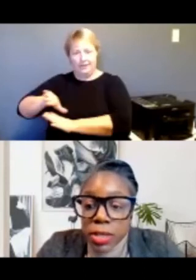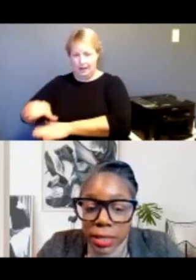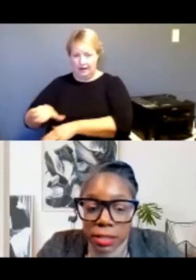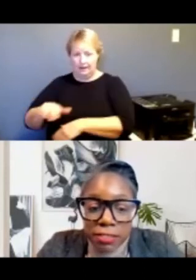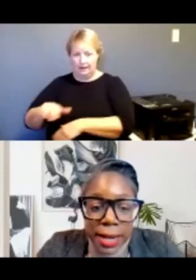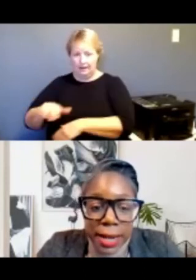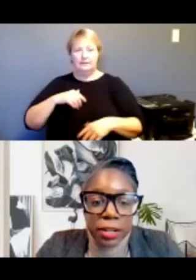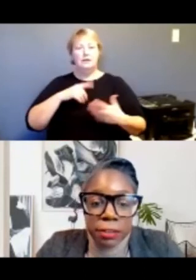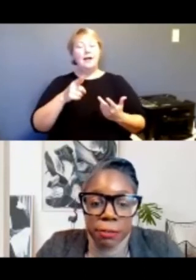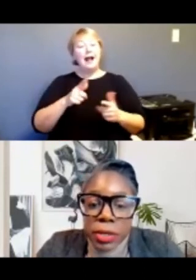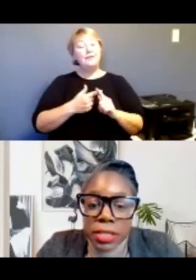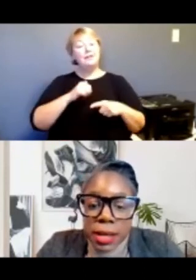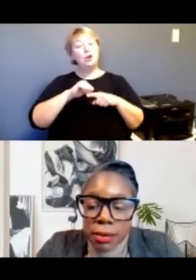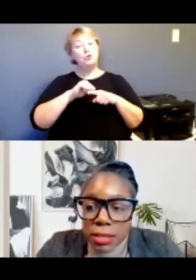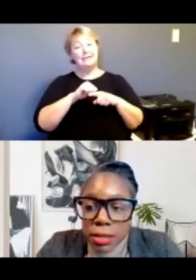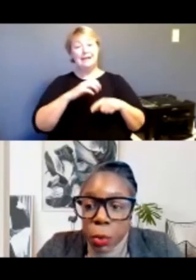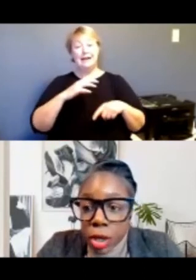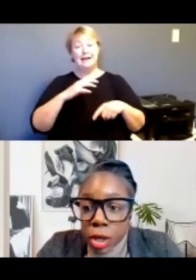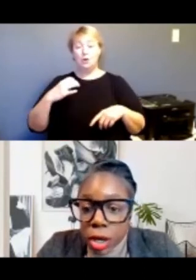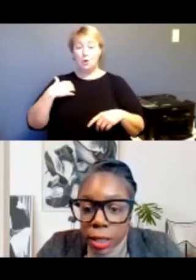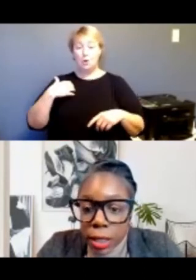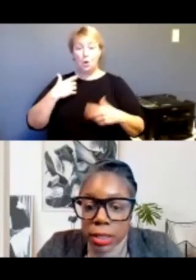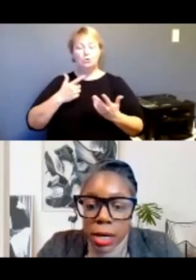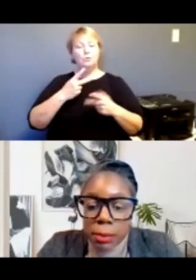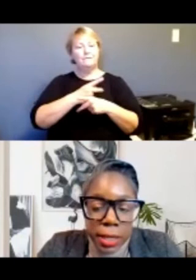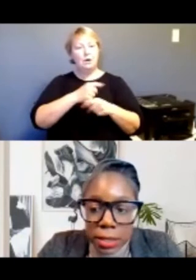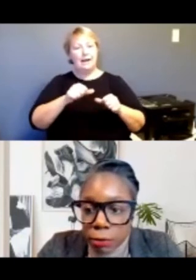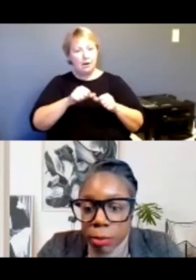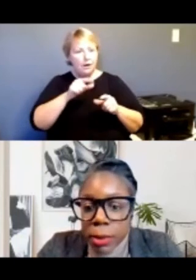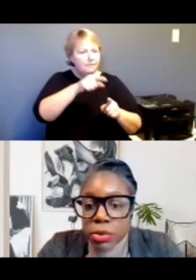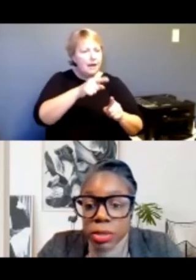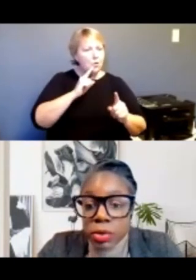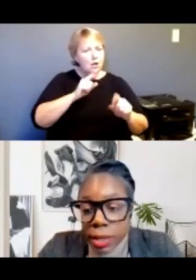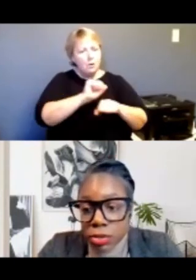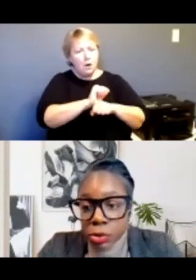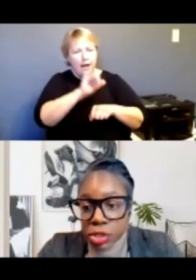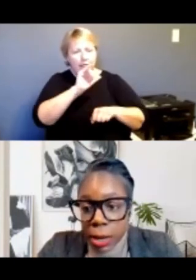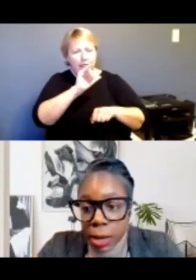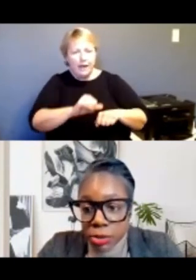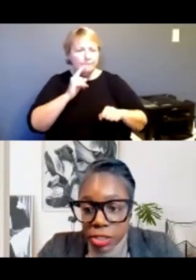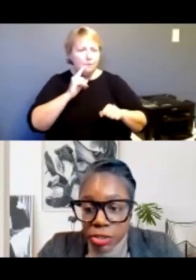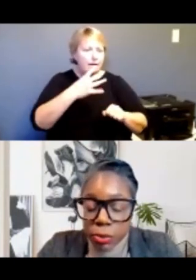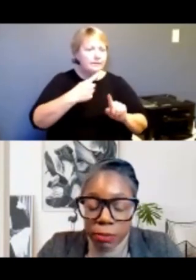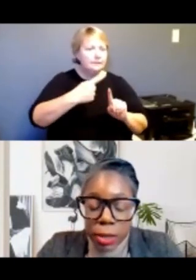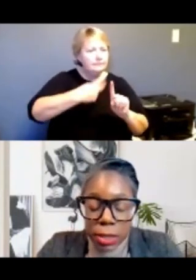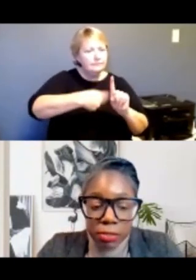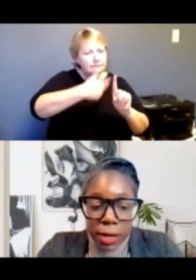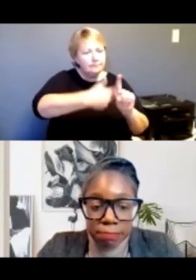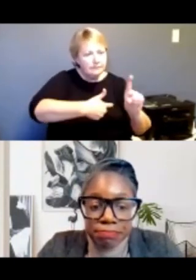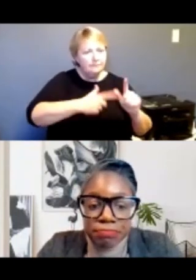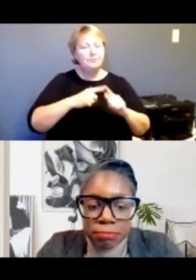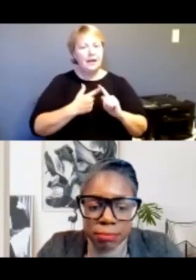then identify an area of focus that the resident will work on for the next several months or until the next coaching observation is, if one is